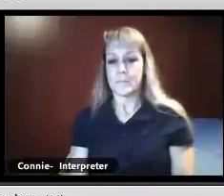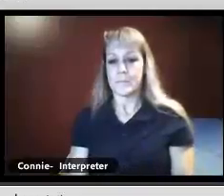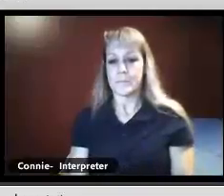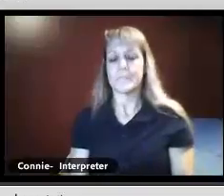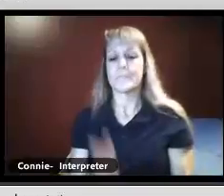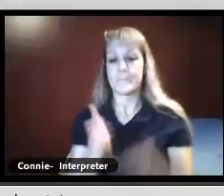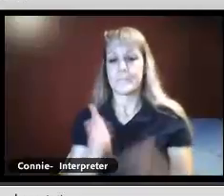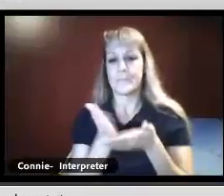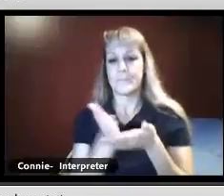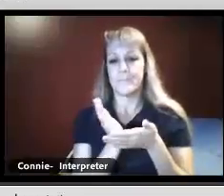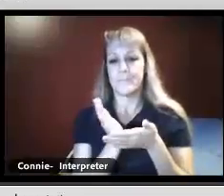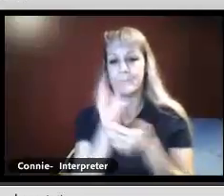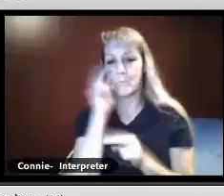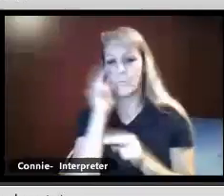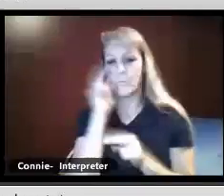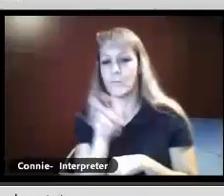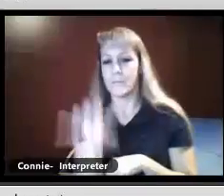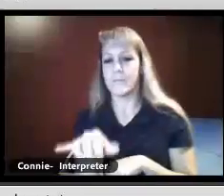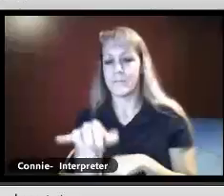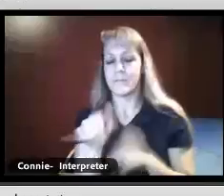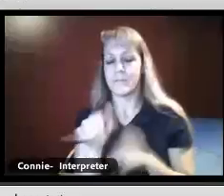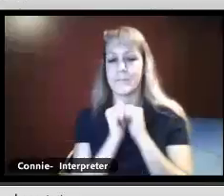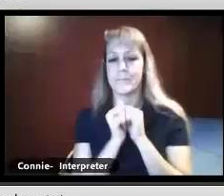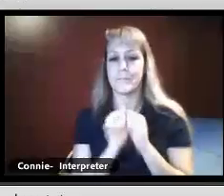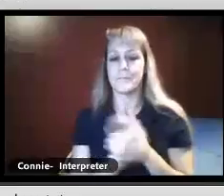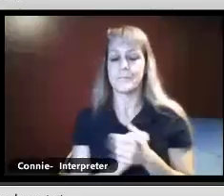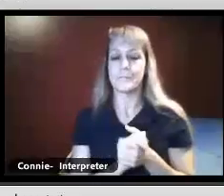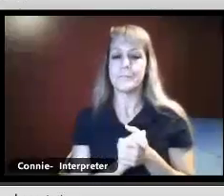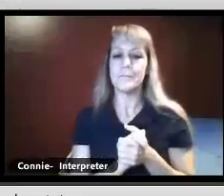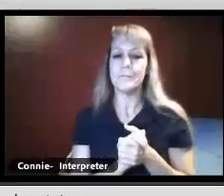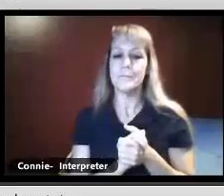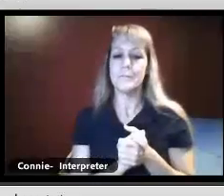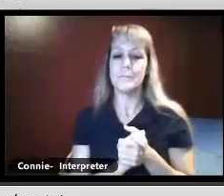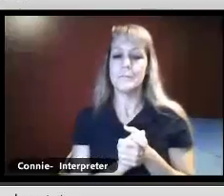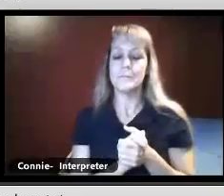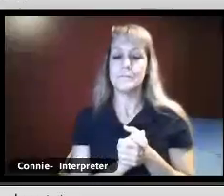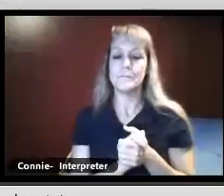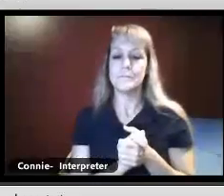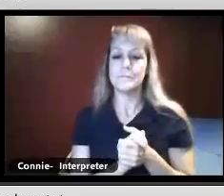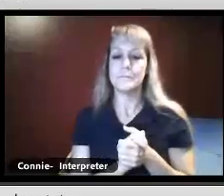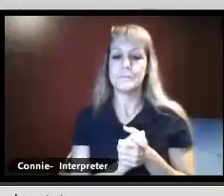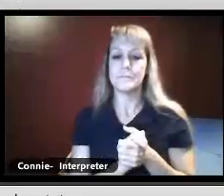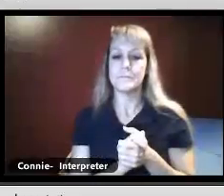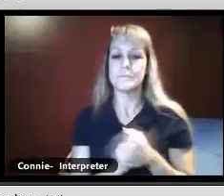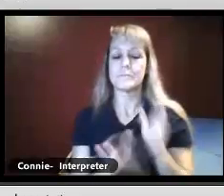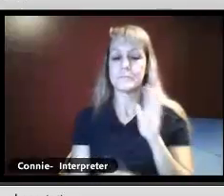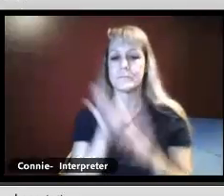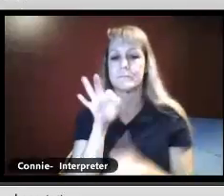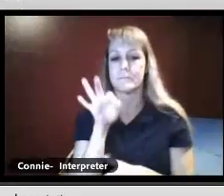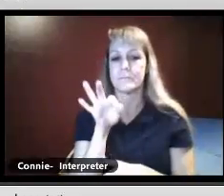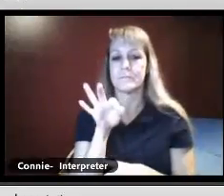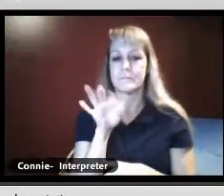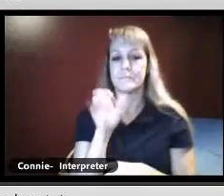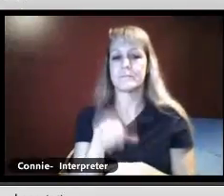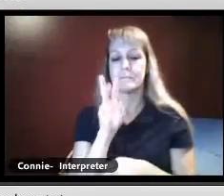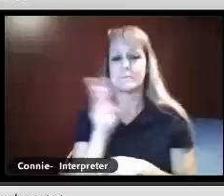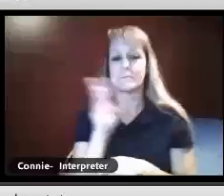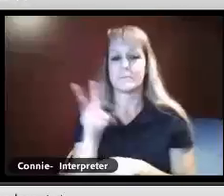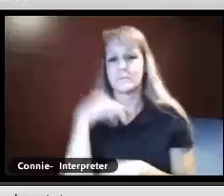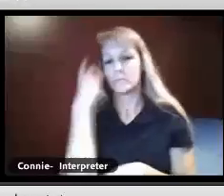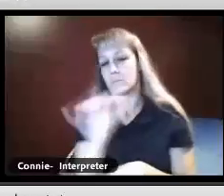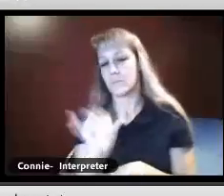All right, let's look at that together. I'll let you get to the site. This is what it looks